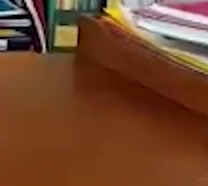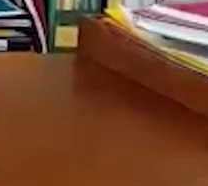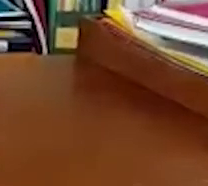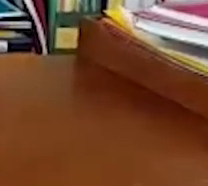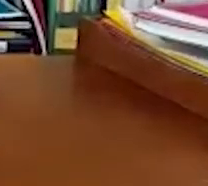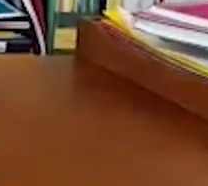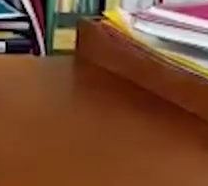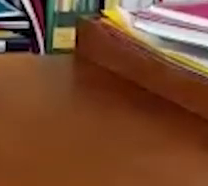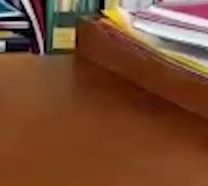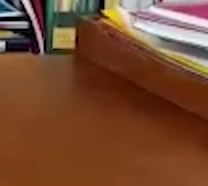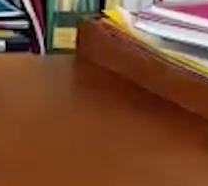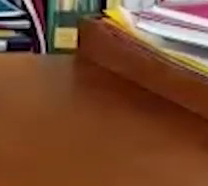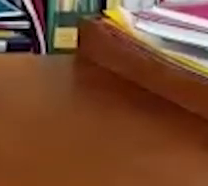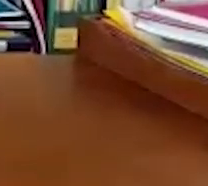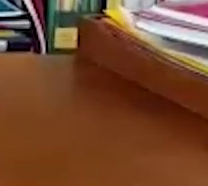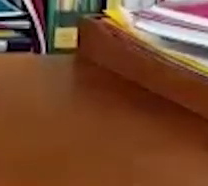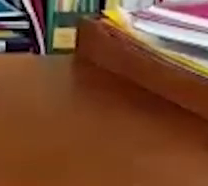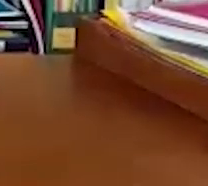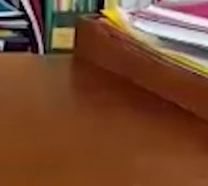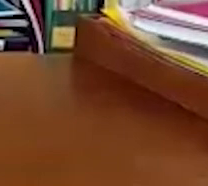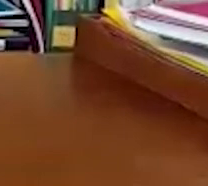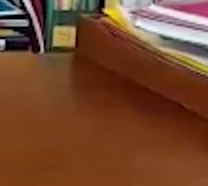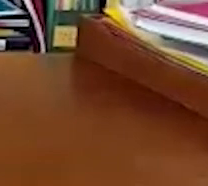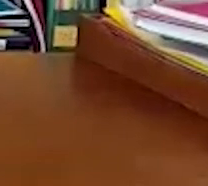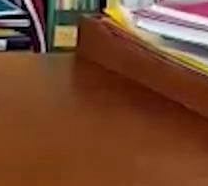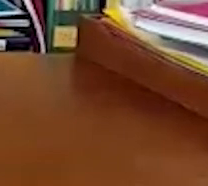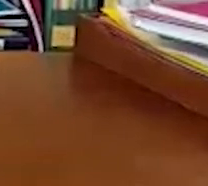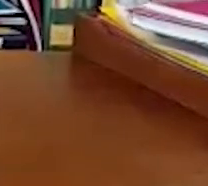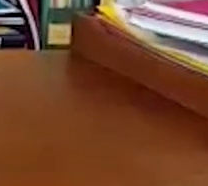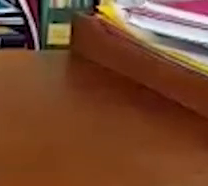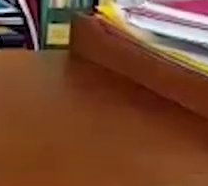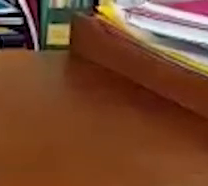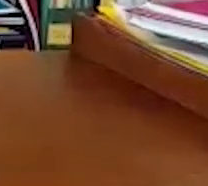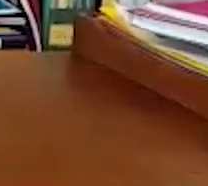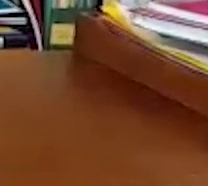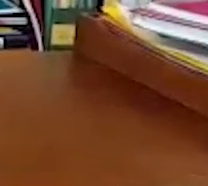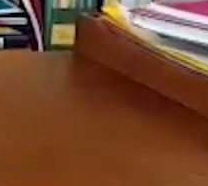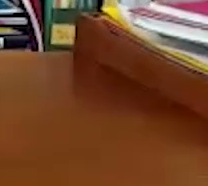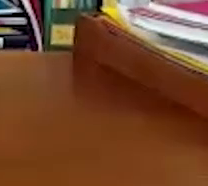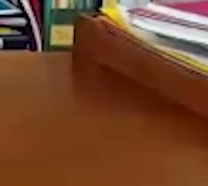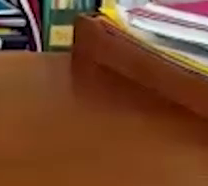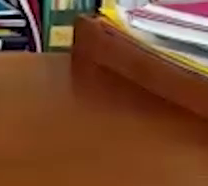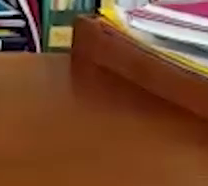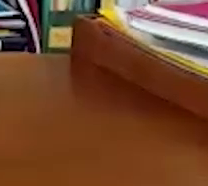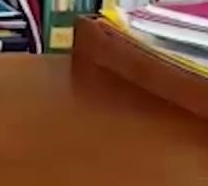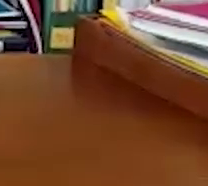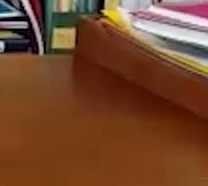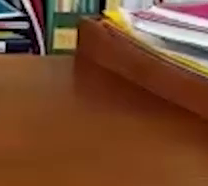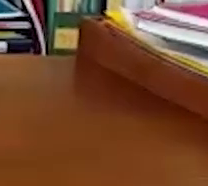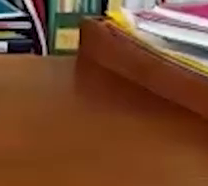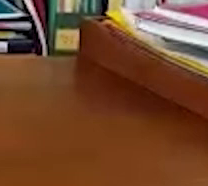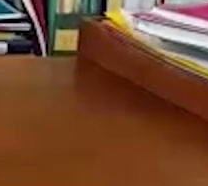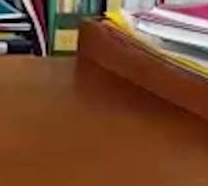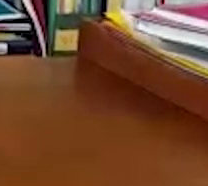American States. Let me reiterate my thanks to the Commission for this opportunity to participate in this